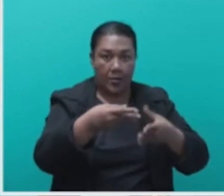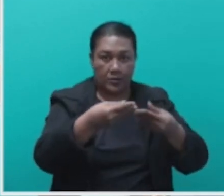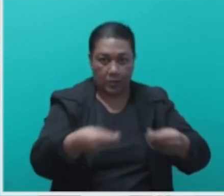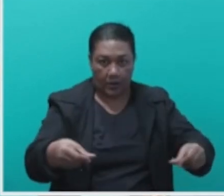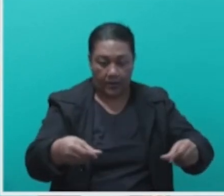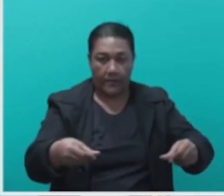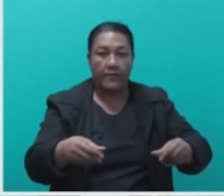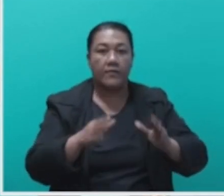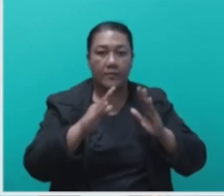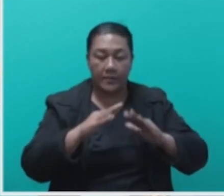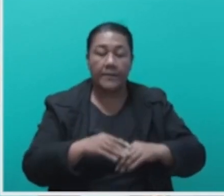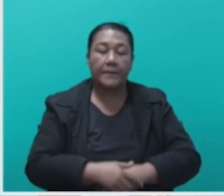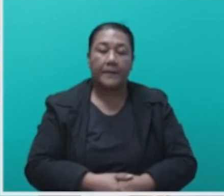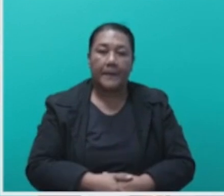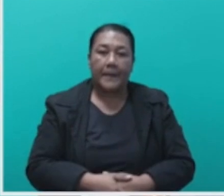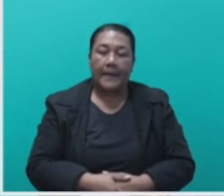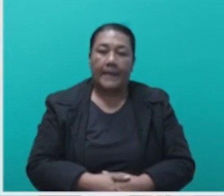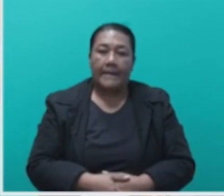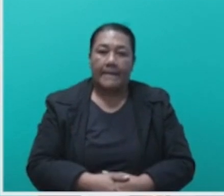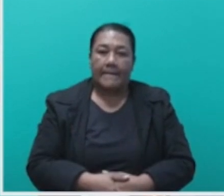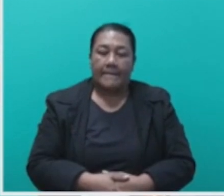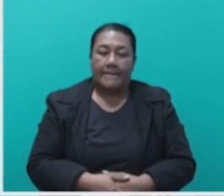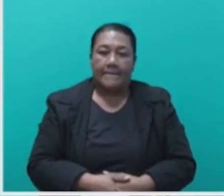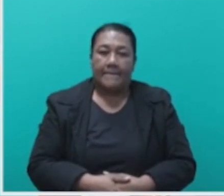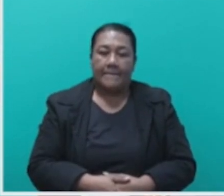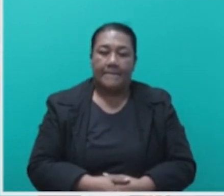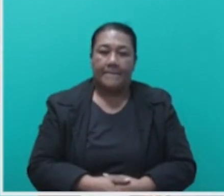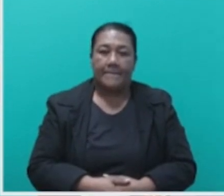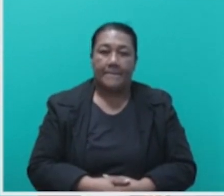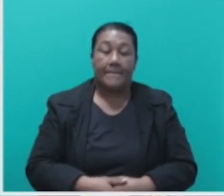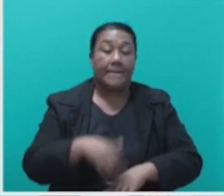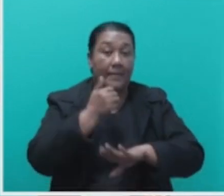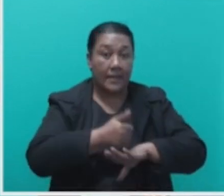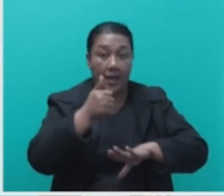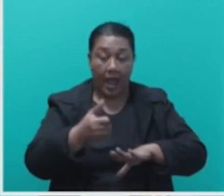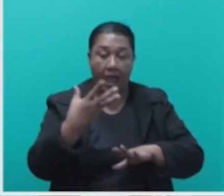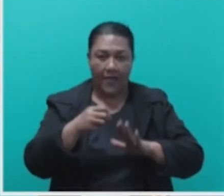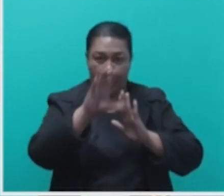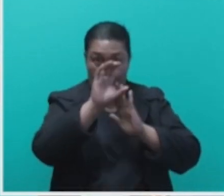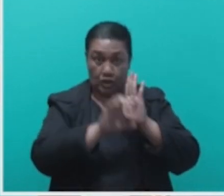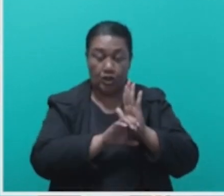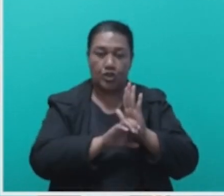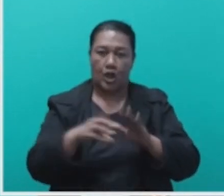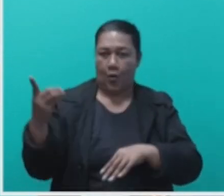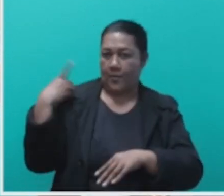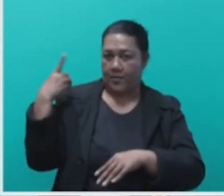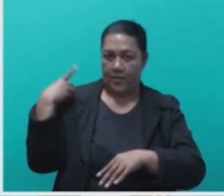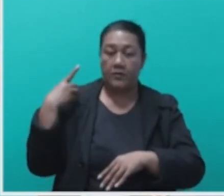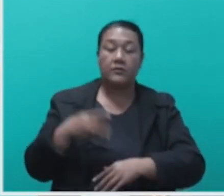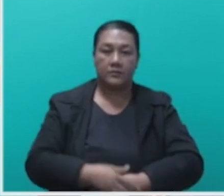which case the bill lapsed. Mr. Speaker, sir, the government has a constitutional obligation to